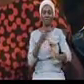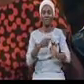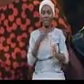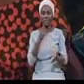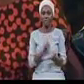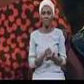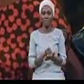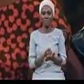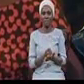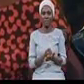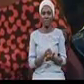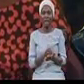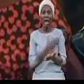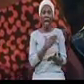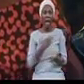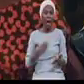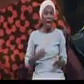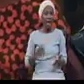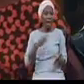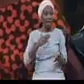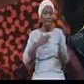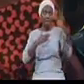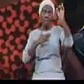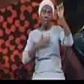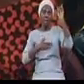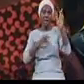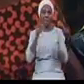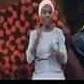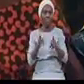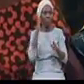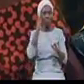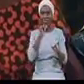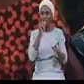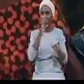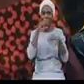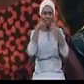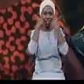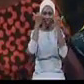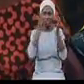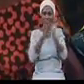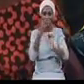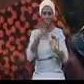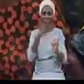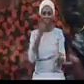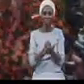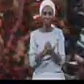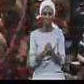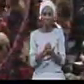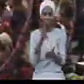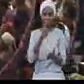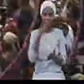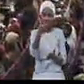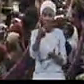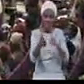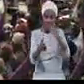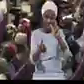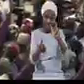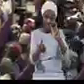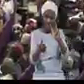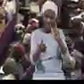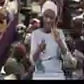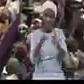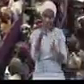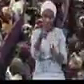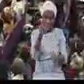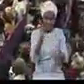my people shall not be ashamed. Amen. Are they there tonight? The people who will not